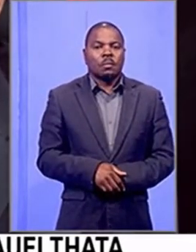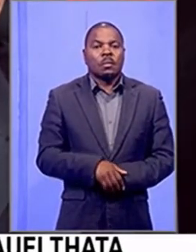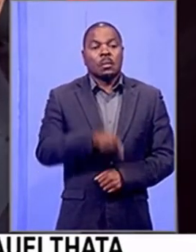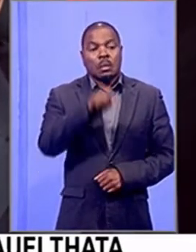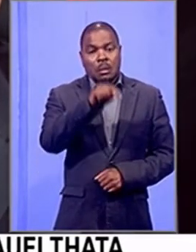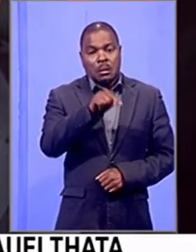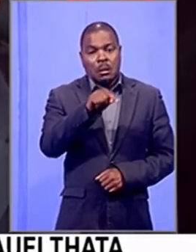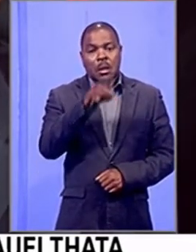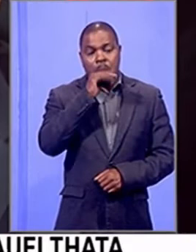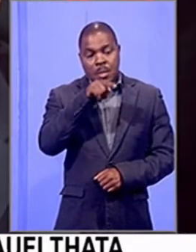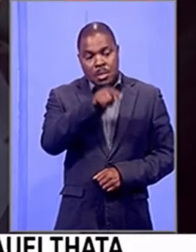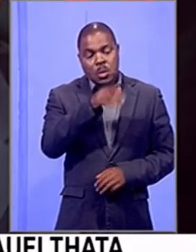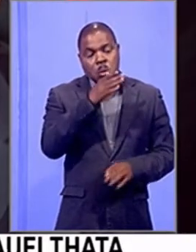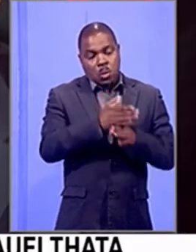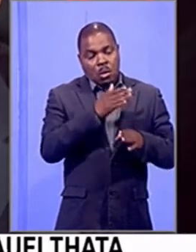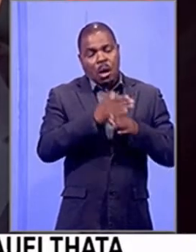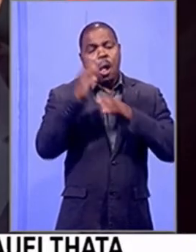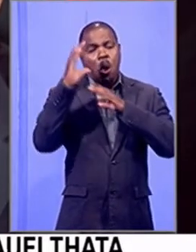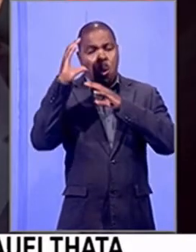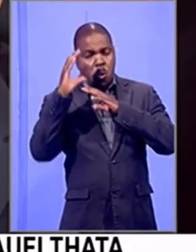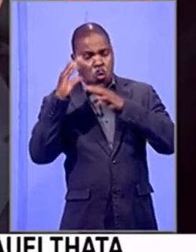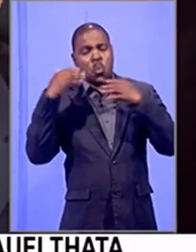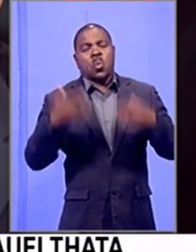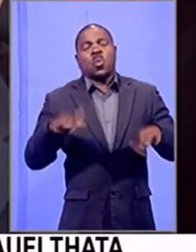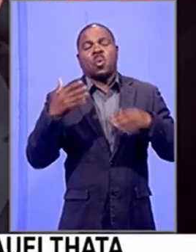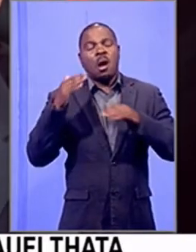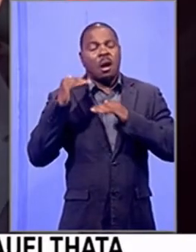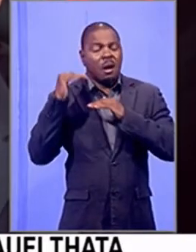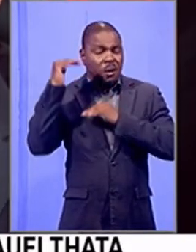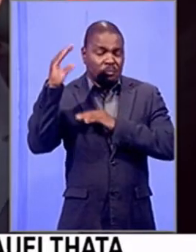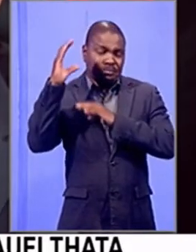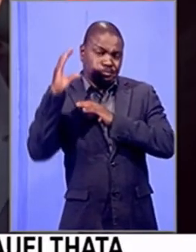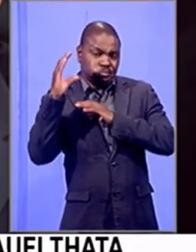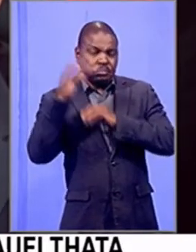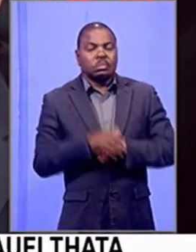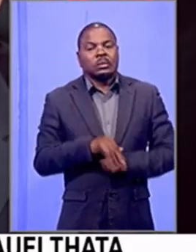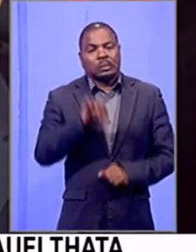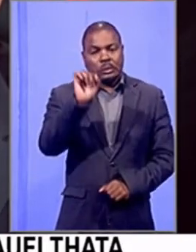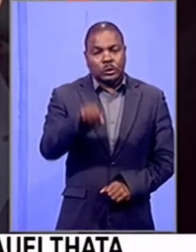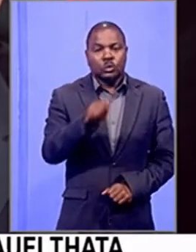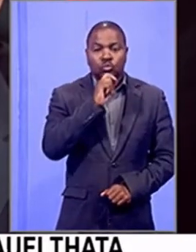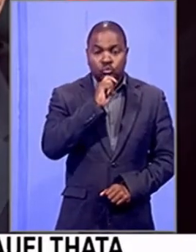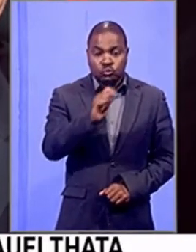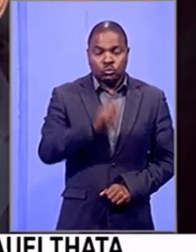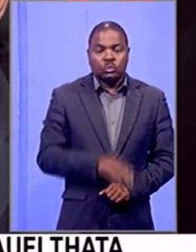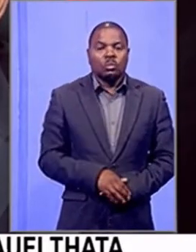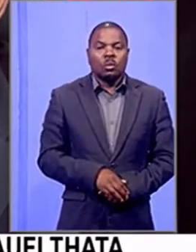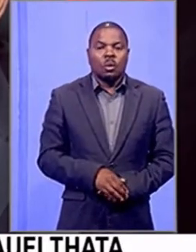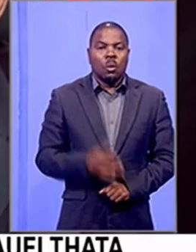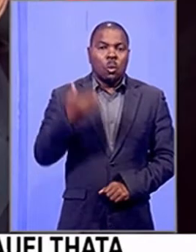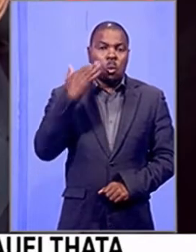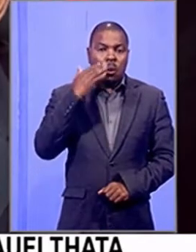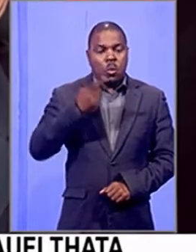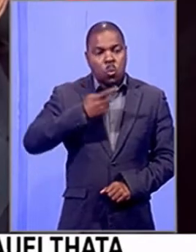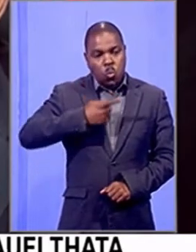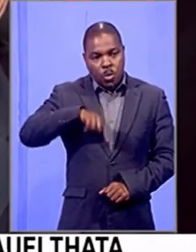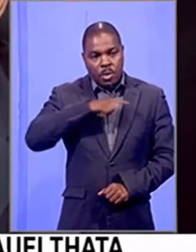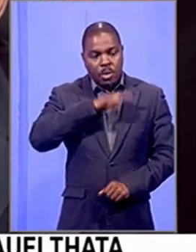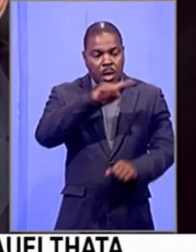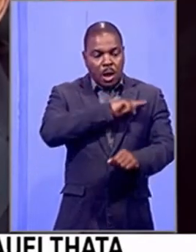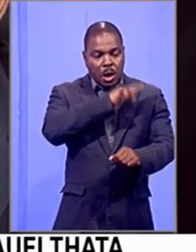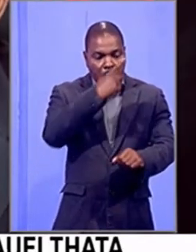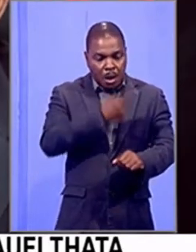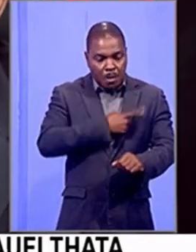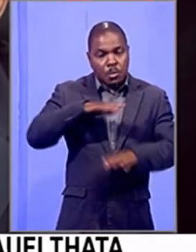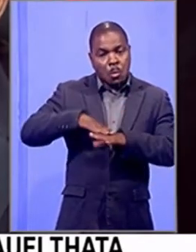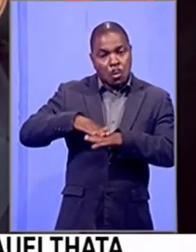the load itself is high, and then indeed when we increase the capacity, we will be